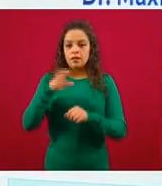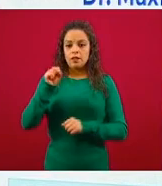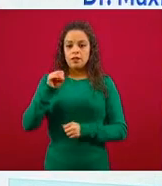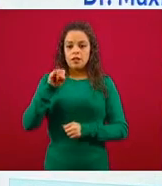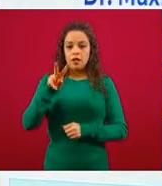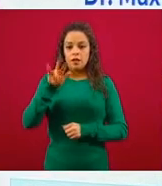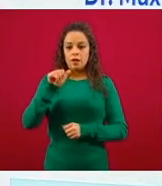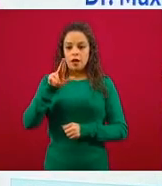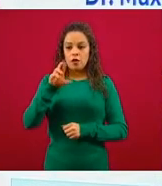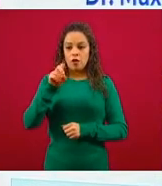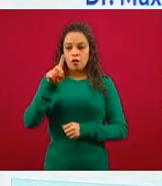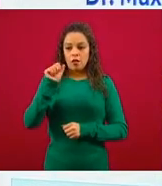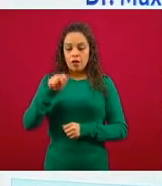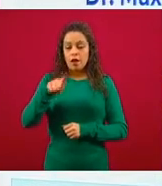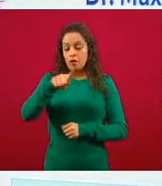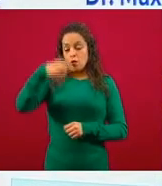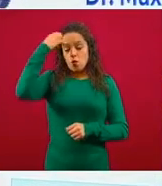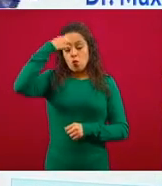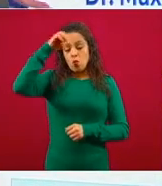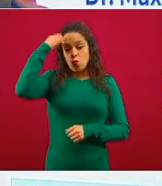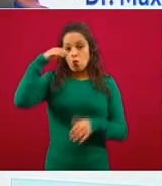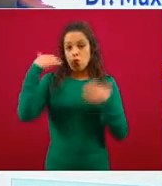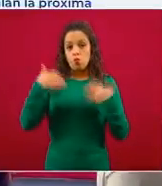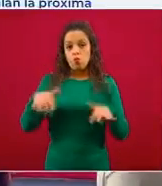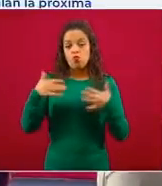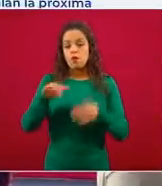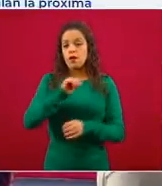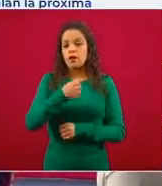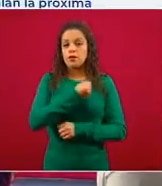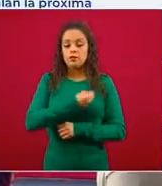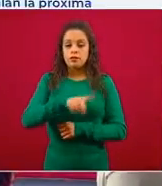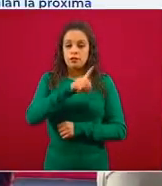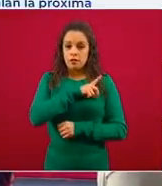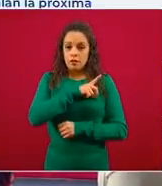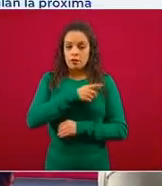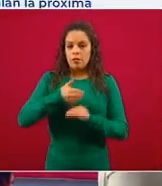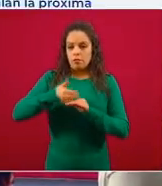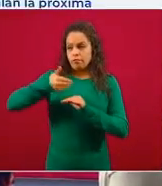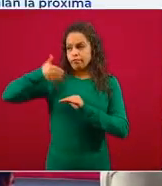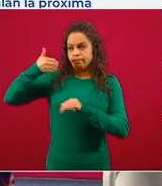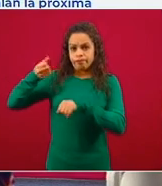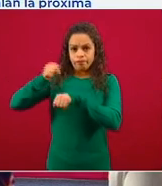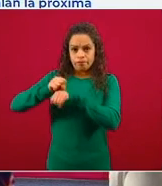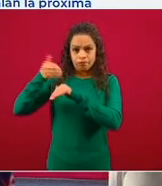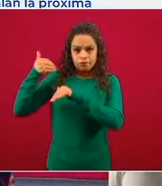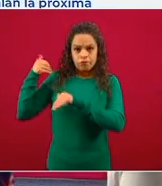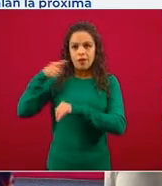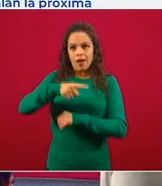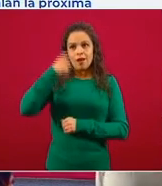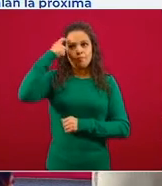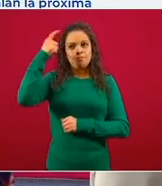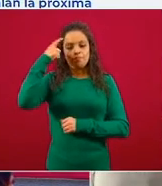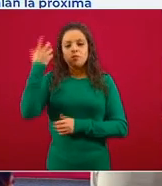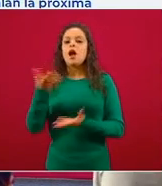the Secretary Silvia Roldan, who is an expert in public